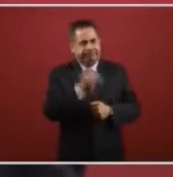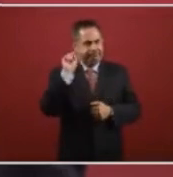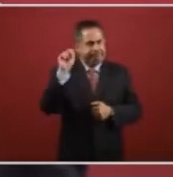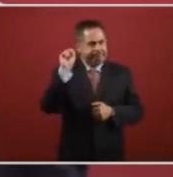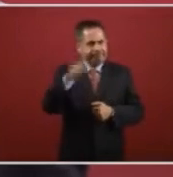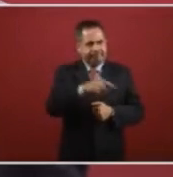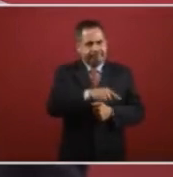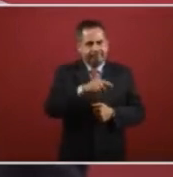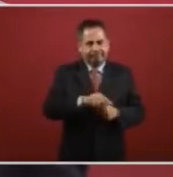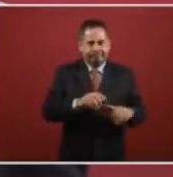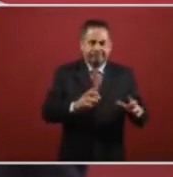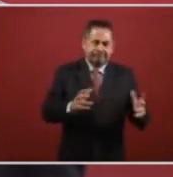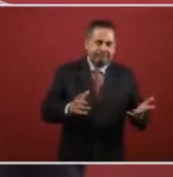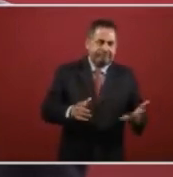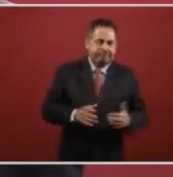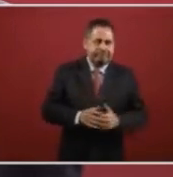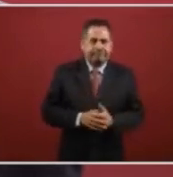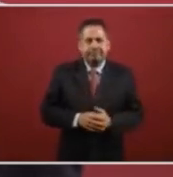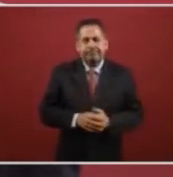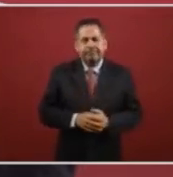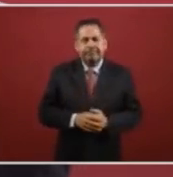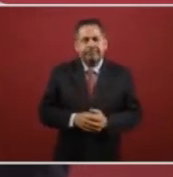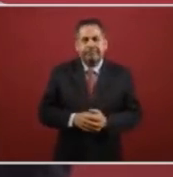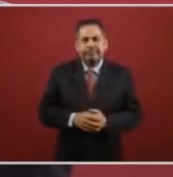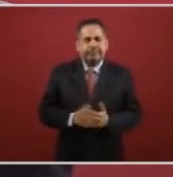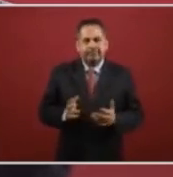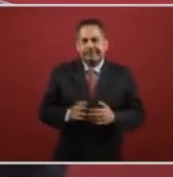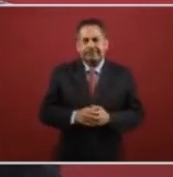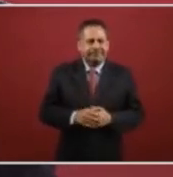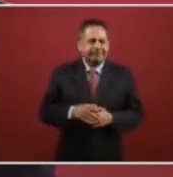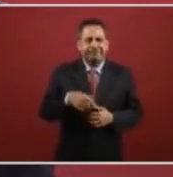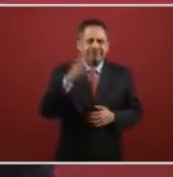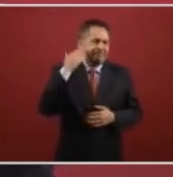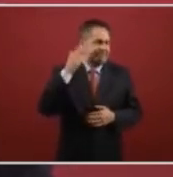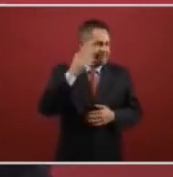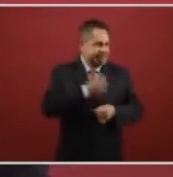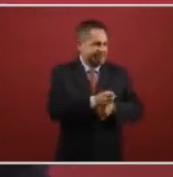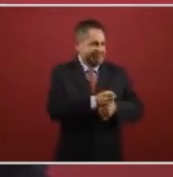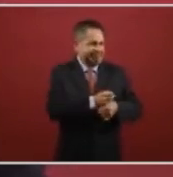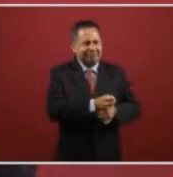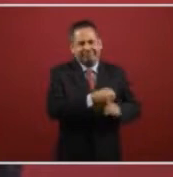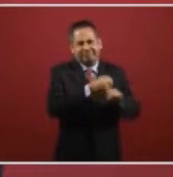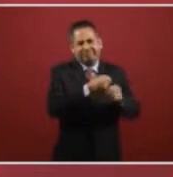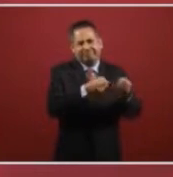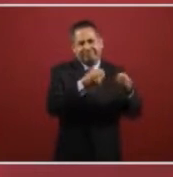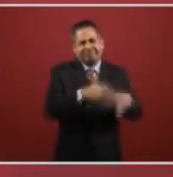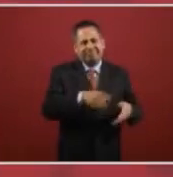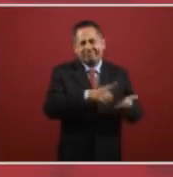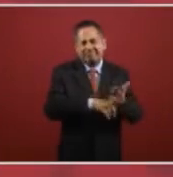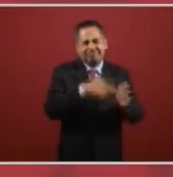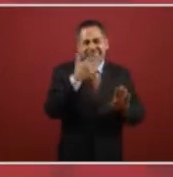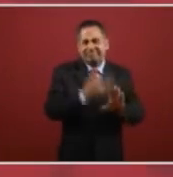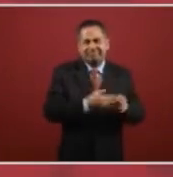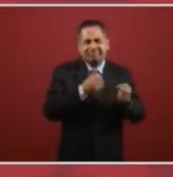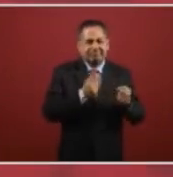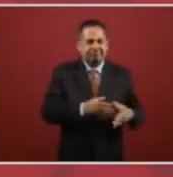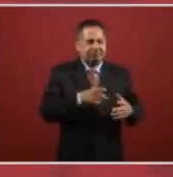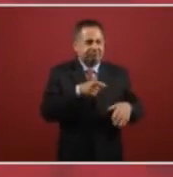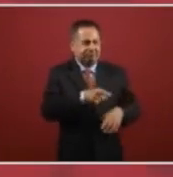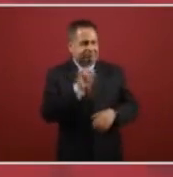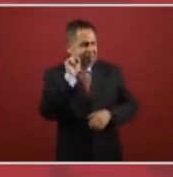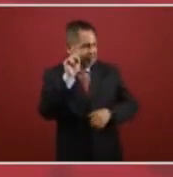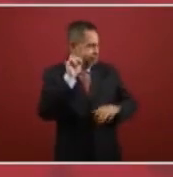in these syndicates or unions. It's been affected a lot, the syndicate